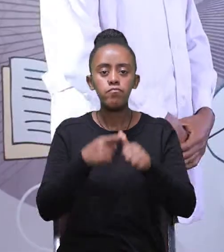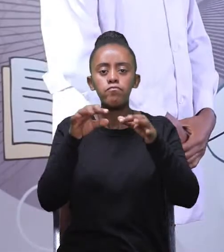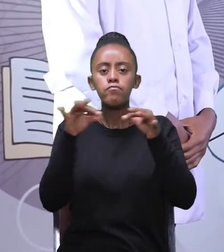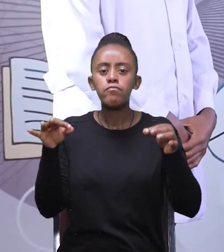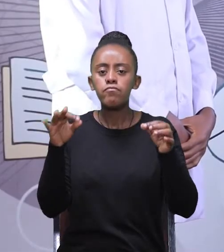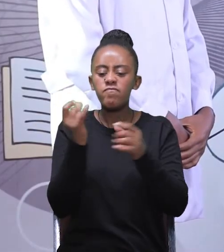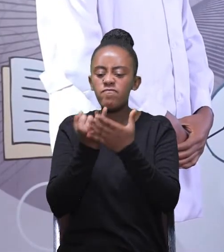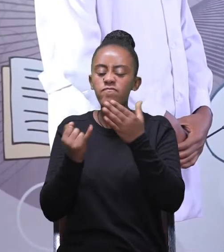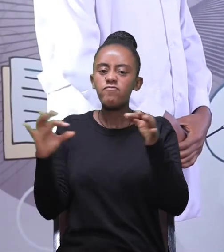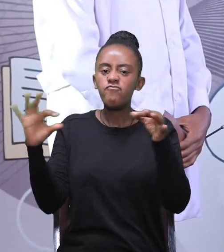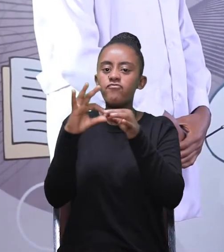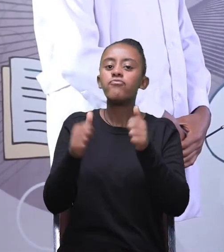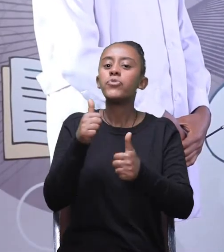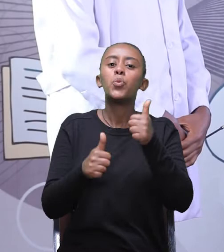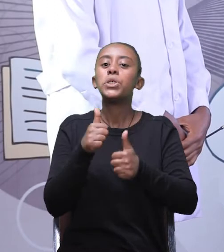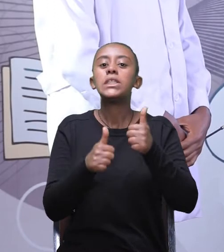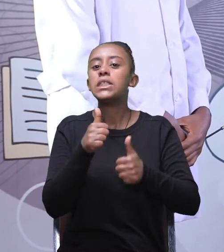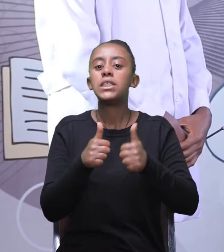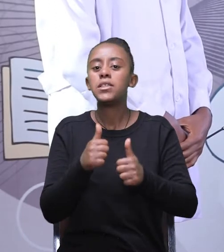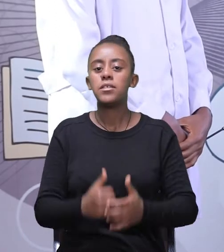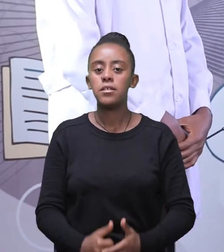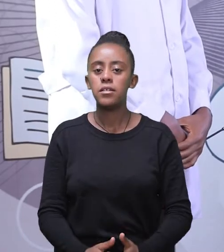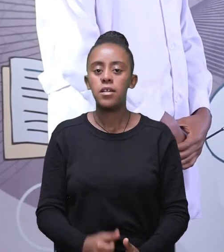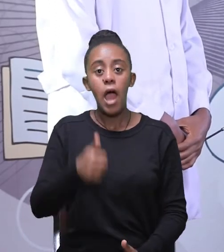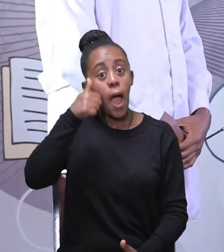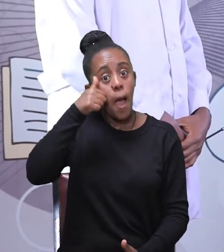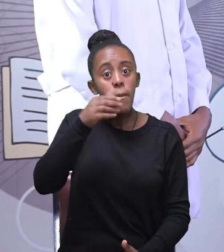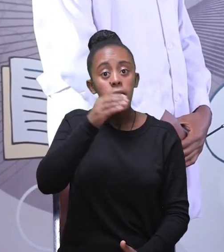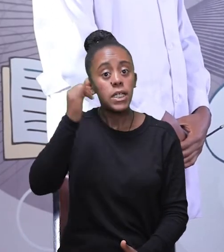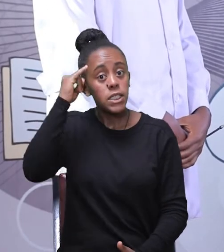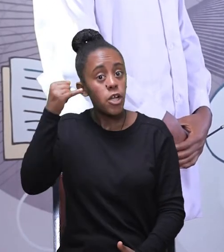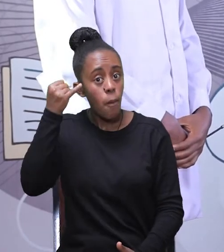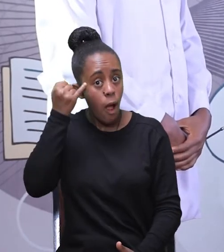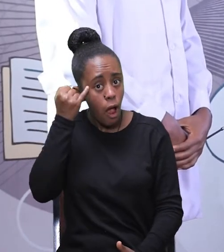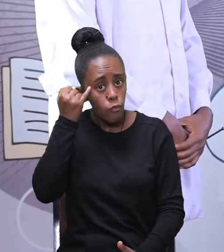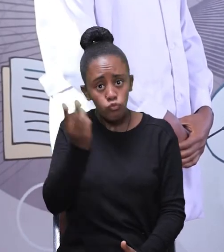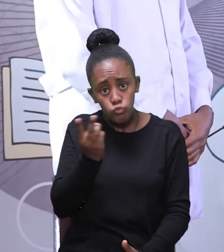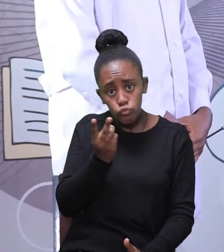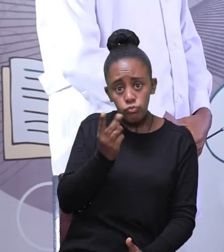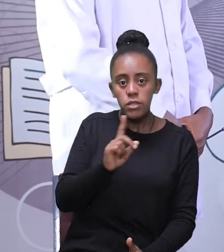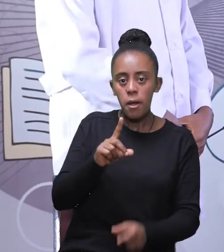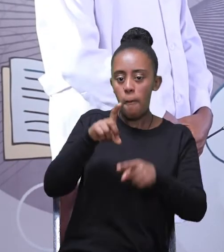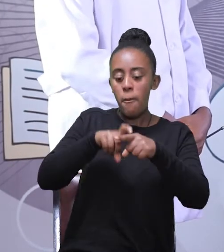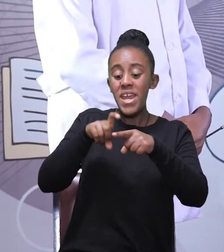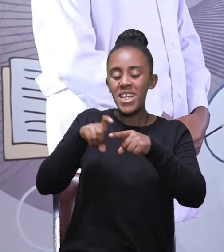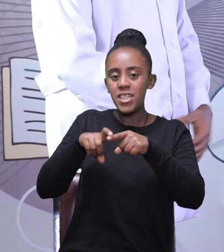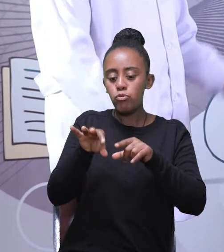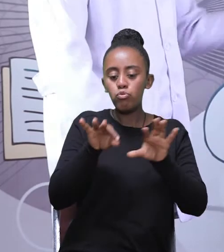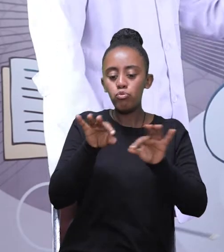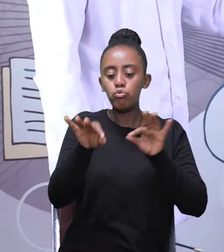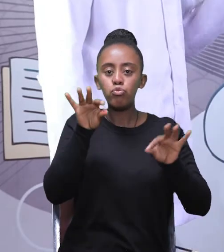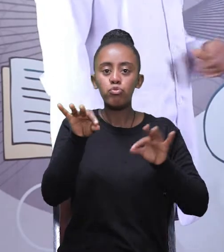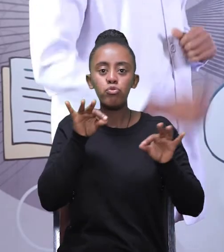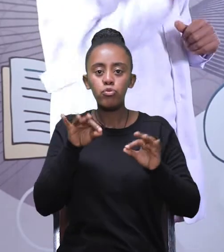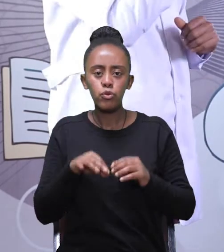sentence? The sentence, it says what? Ahmed and Jamal sort the beans. So,